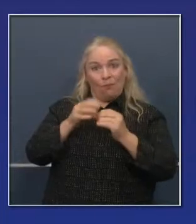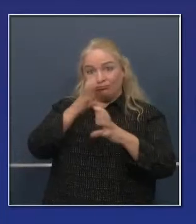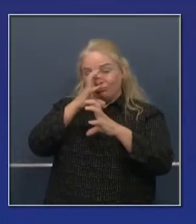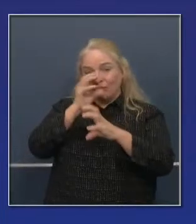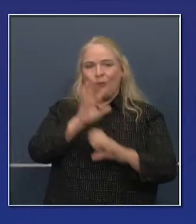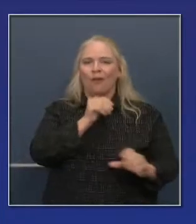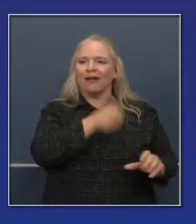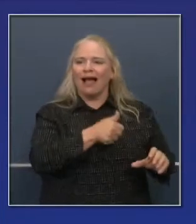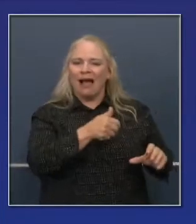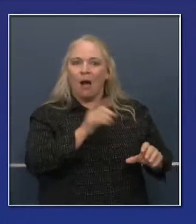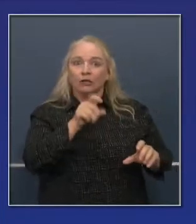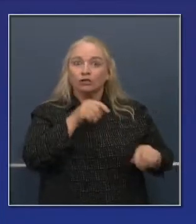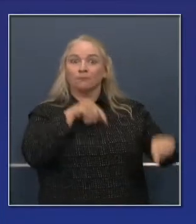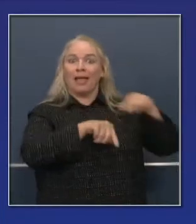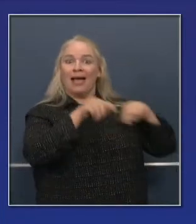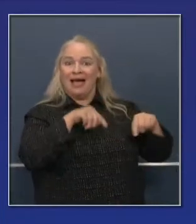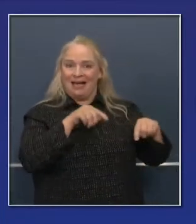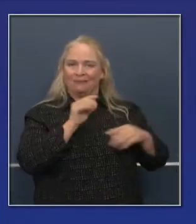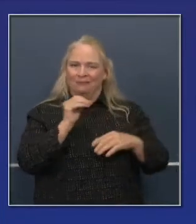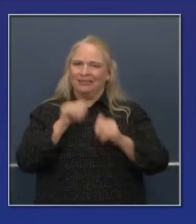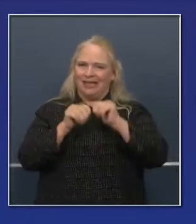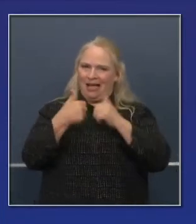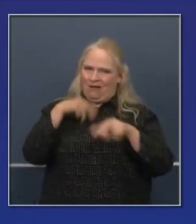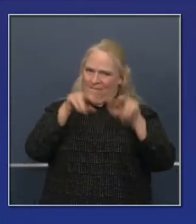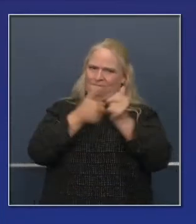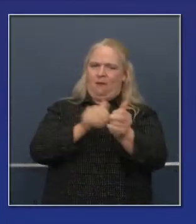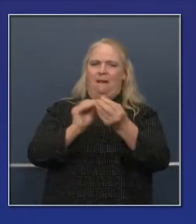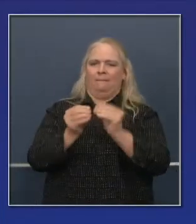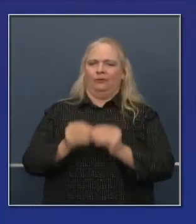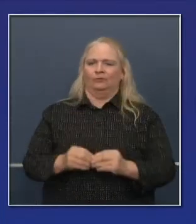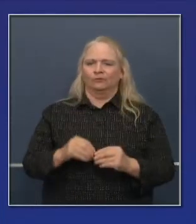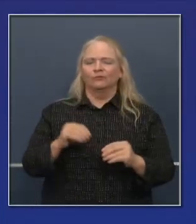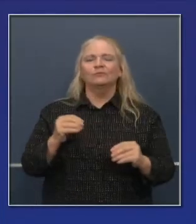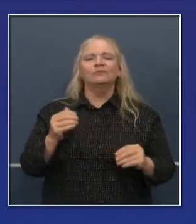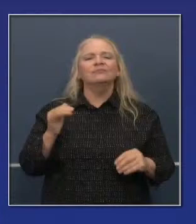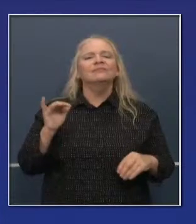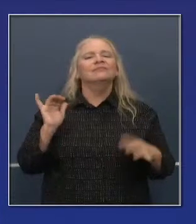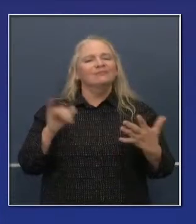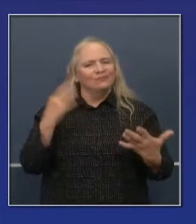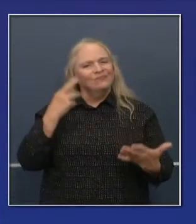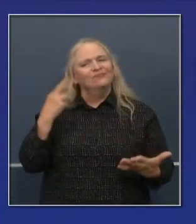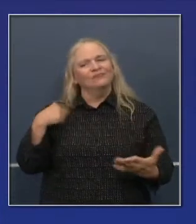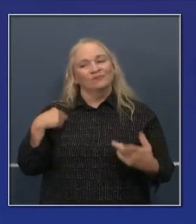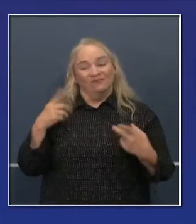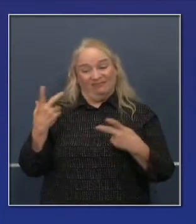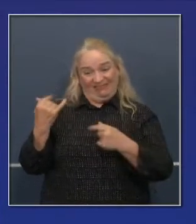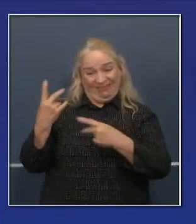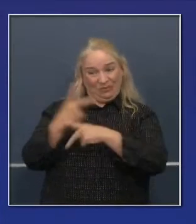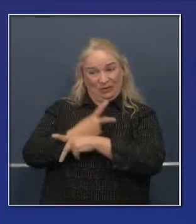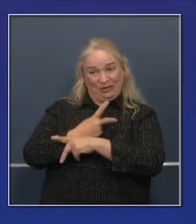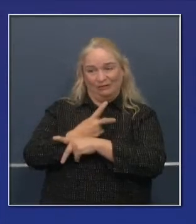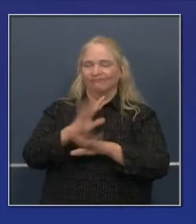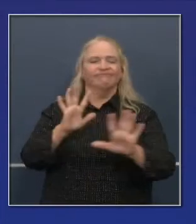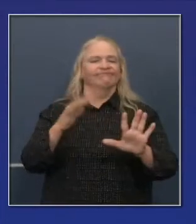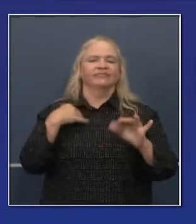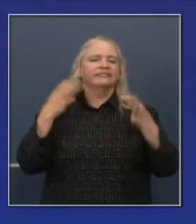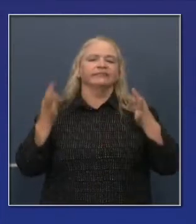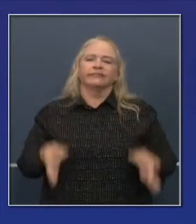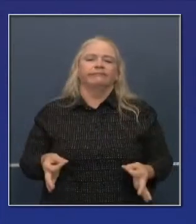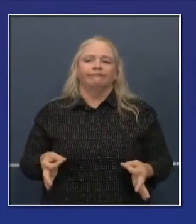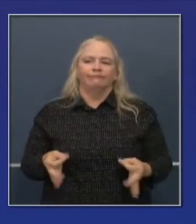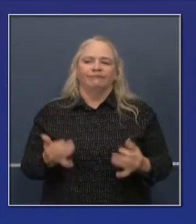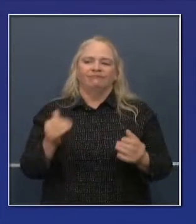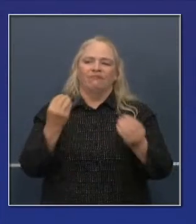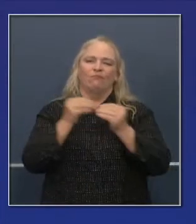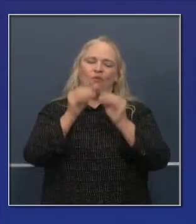fundamentally why today we are moving forward with the modifications that I led with in this presentation. One thing I just